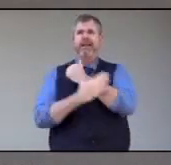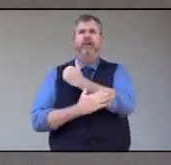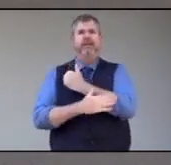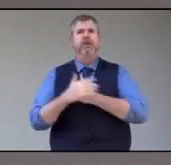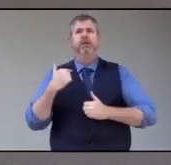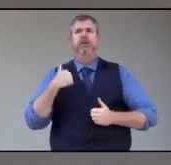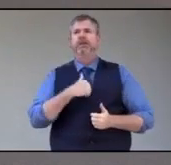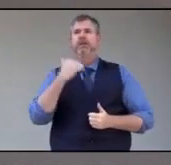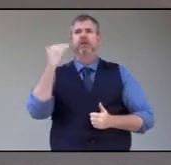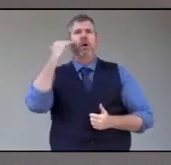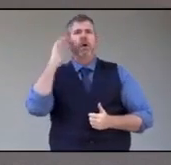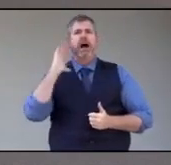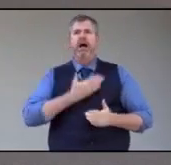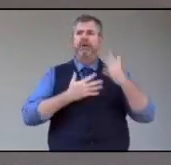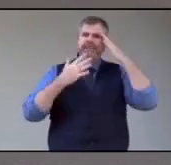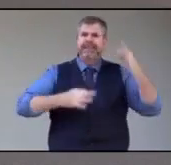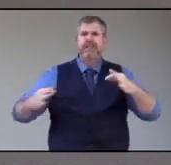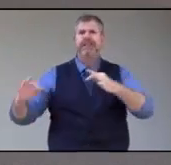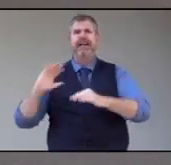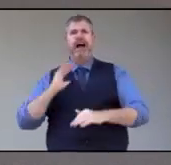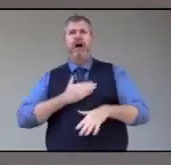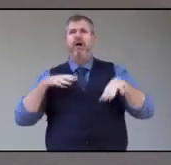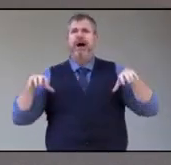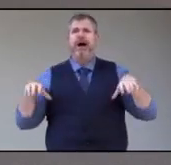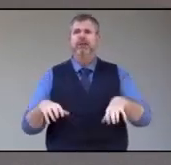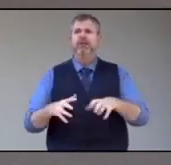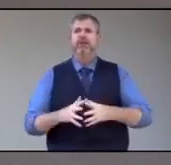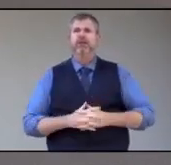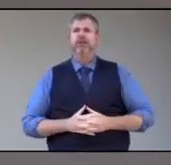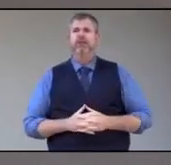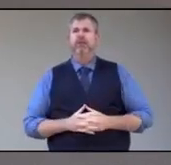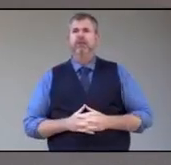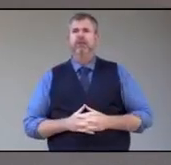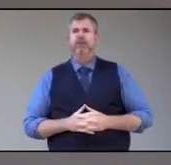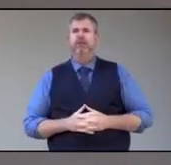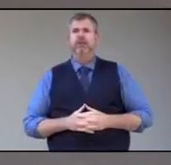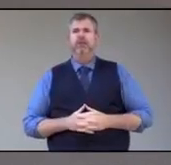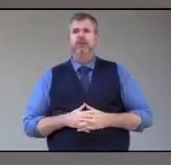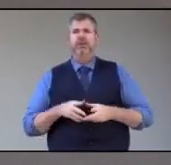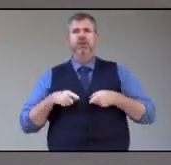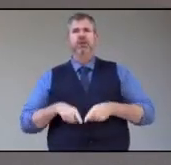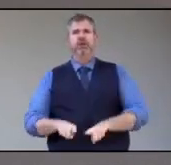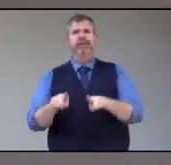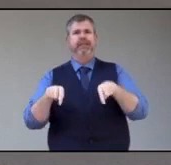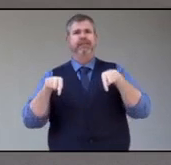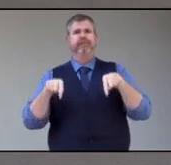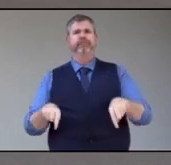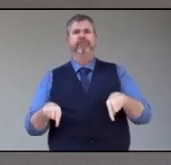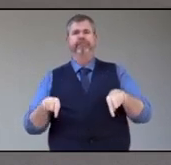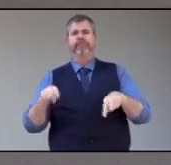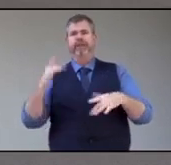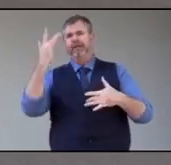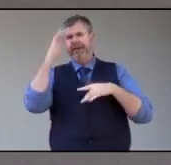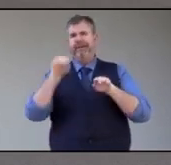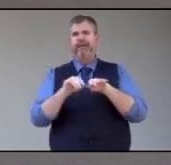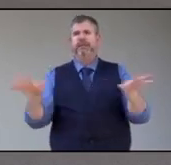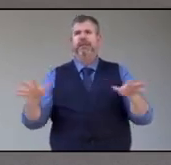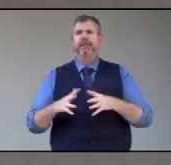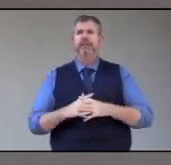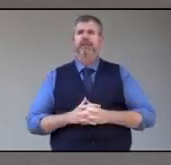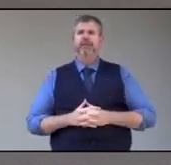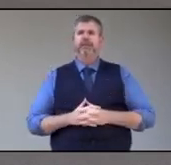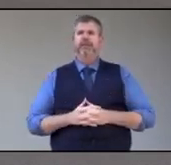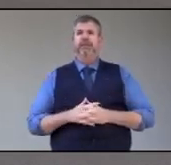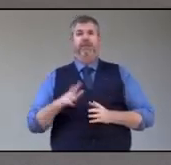and our actions drive the curve of this pandemic. We know that from last spring, when we